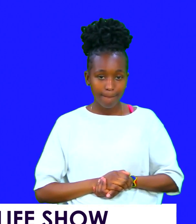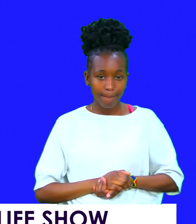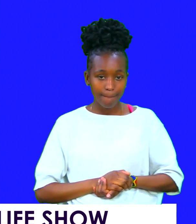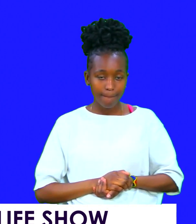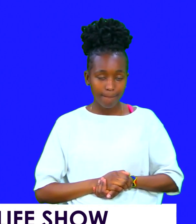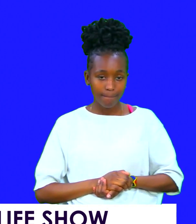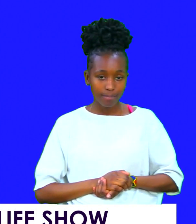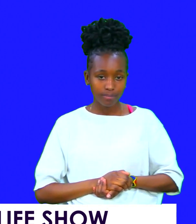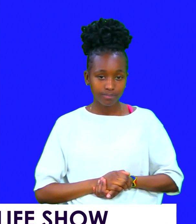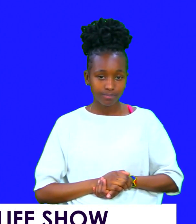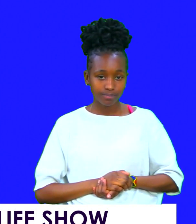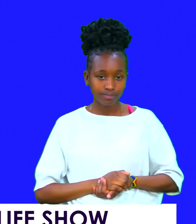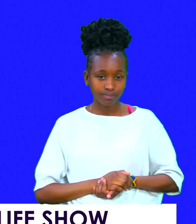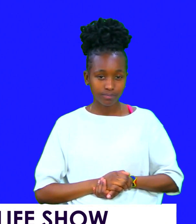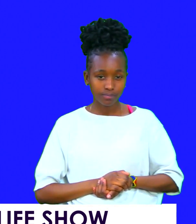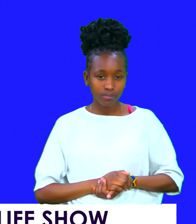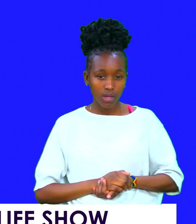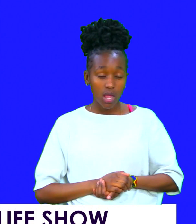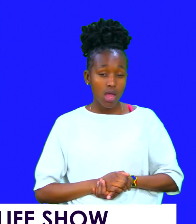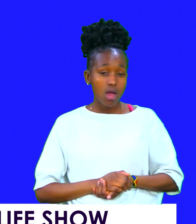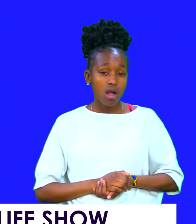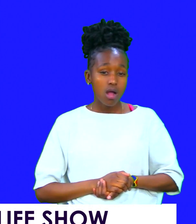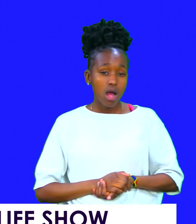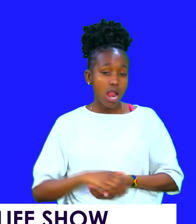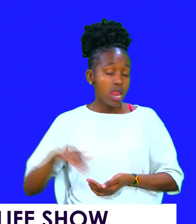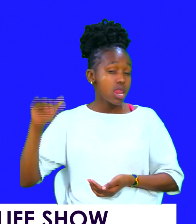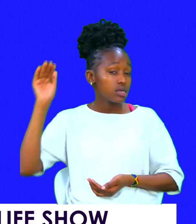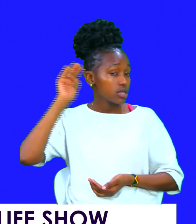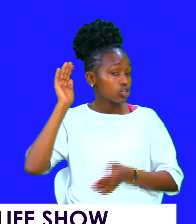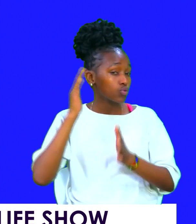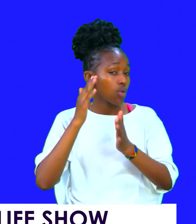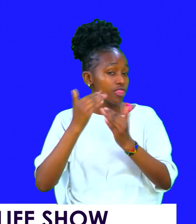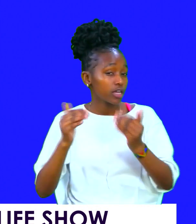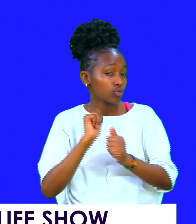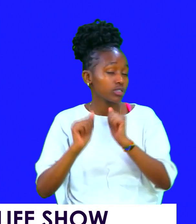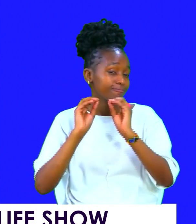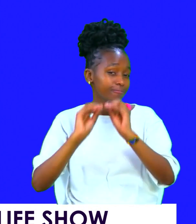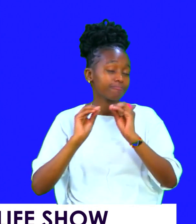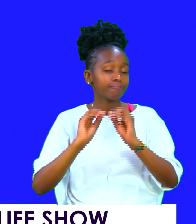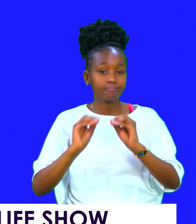Obedience to the things that has been taught to you is better than any sacrifice.